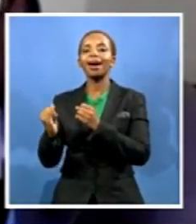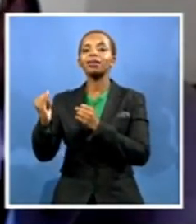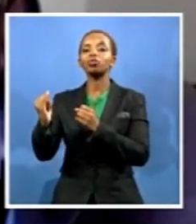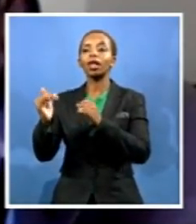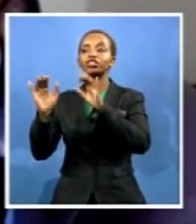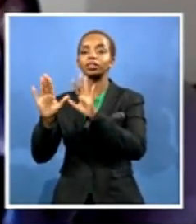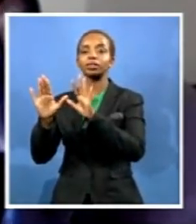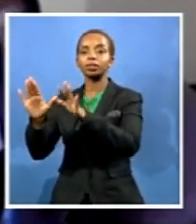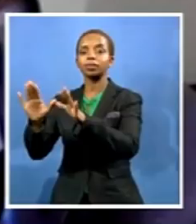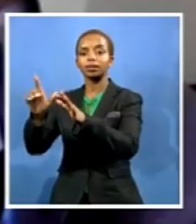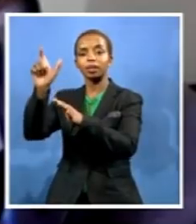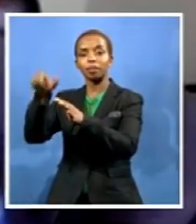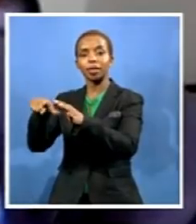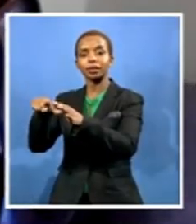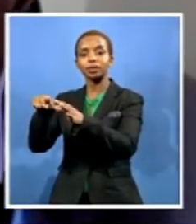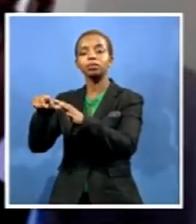and we could